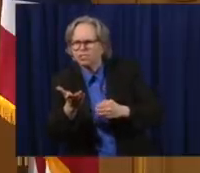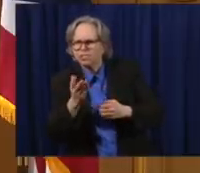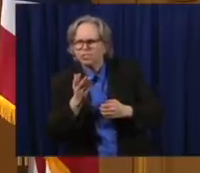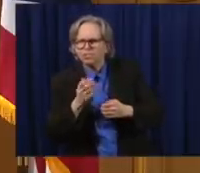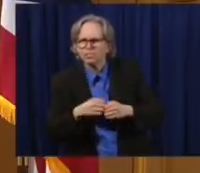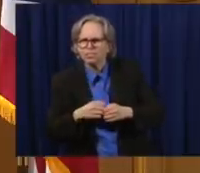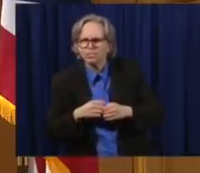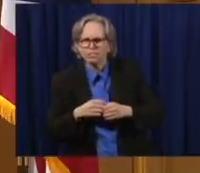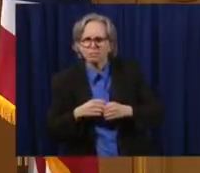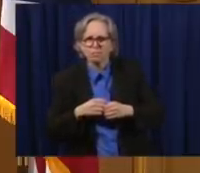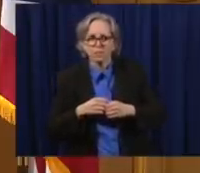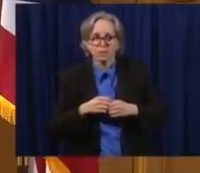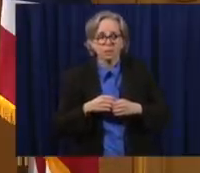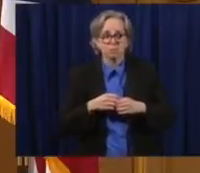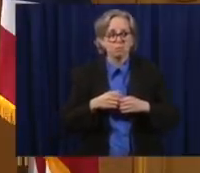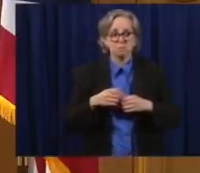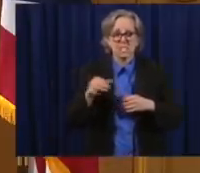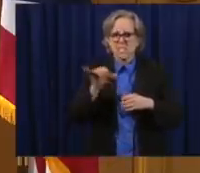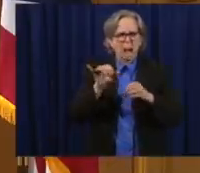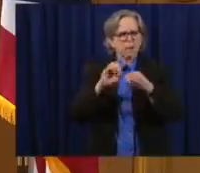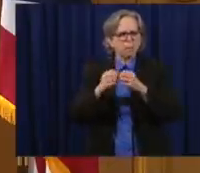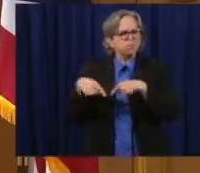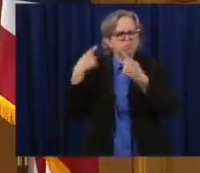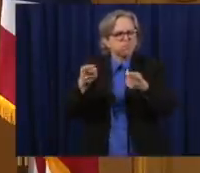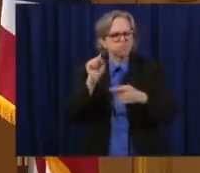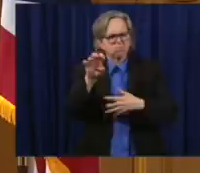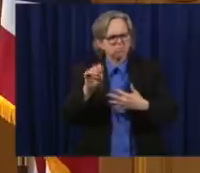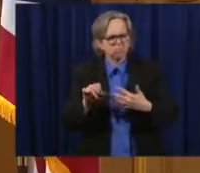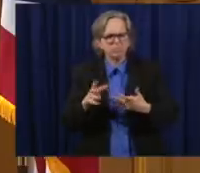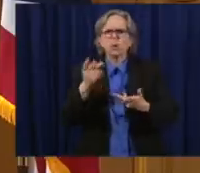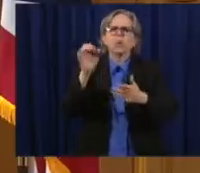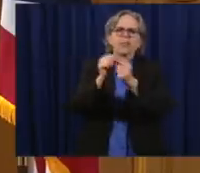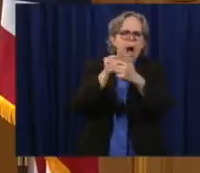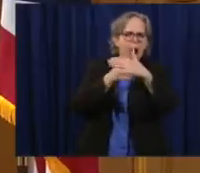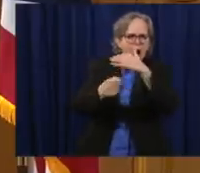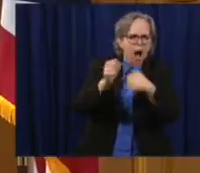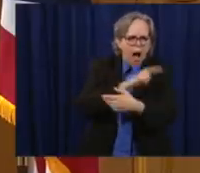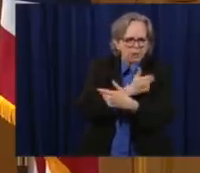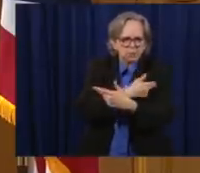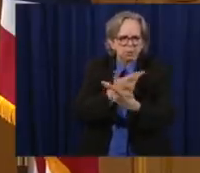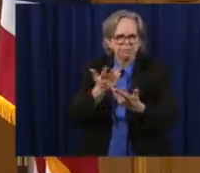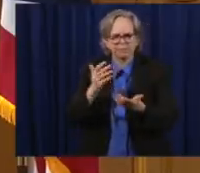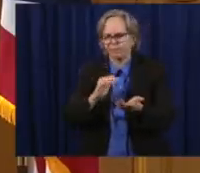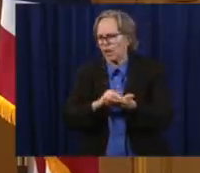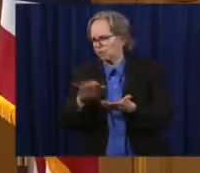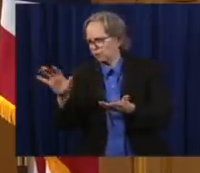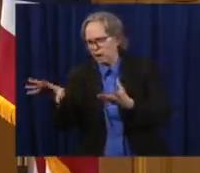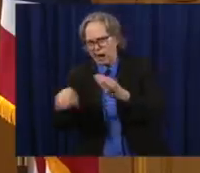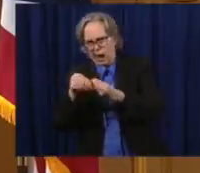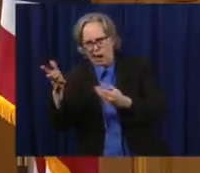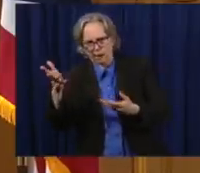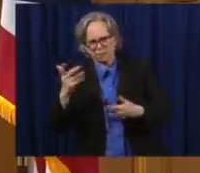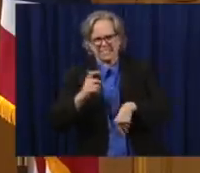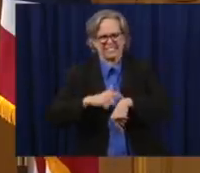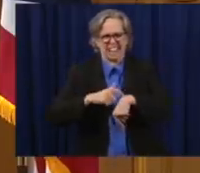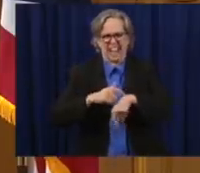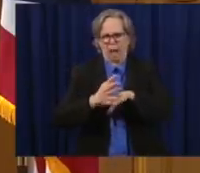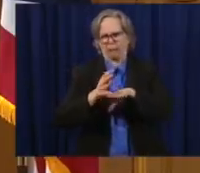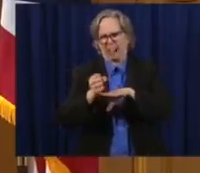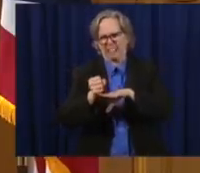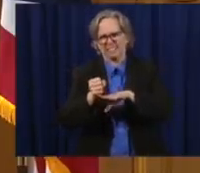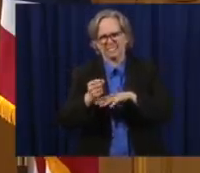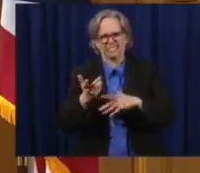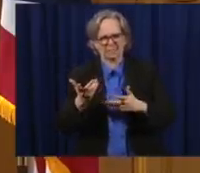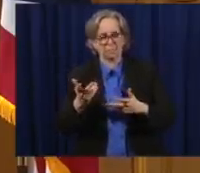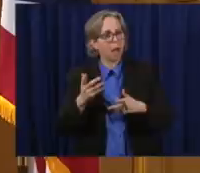Yeah, I mean, we're looking at the same numbers. We're looking at hospital, and doctor can jump in here. I see our time is almost up, but we're looking